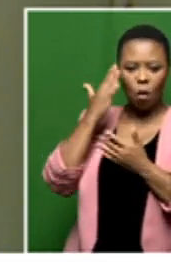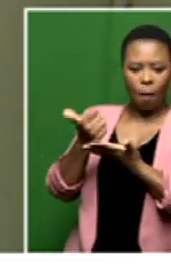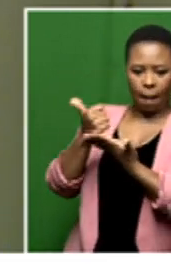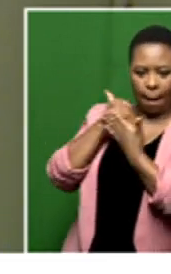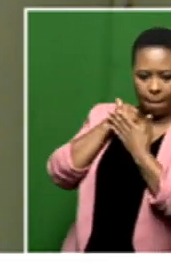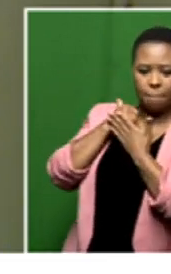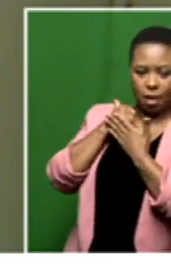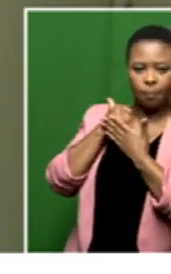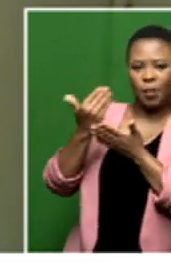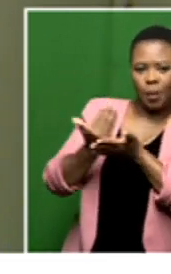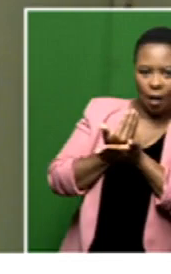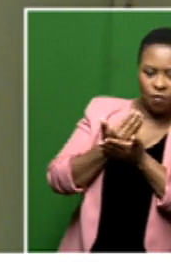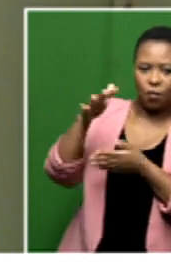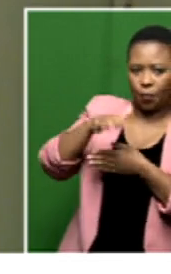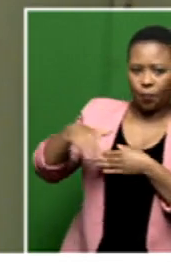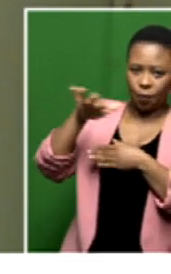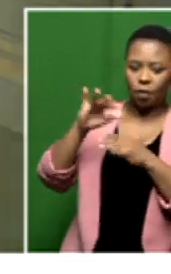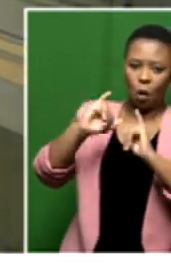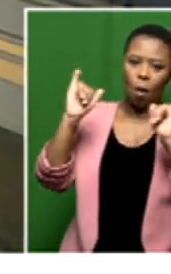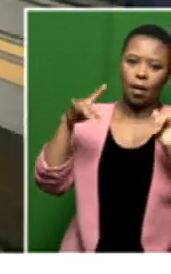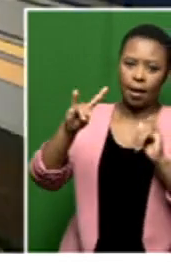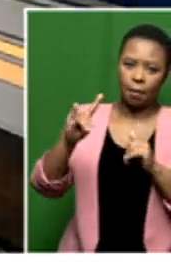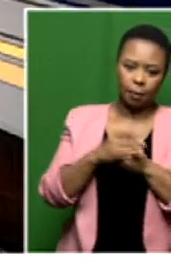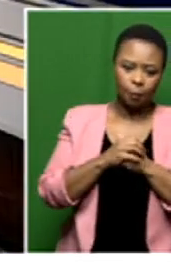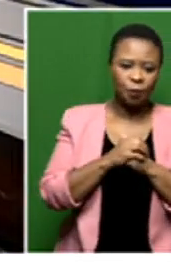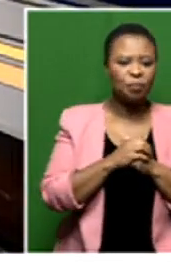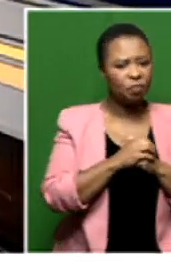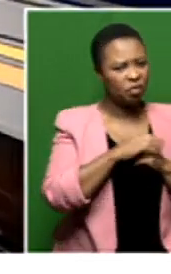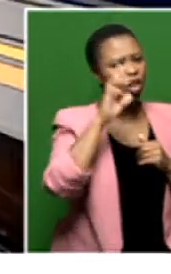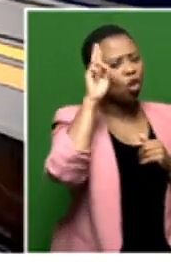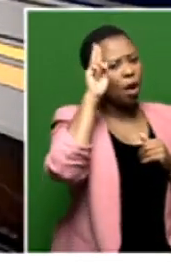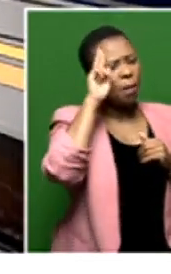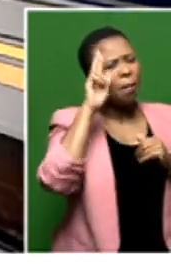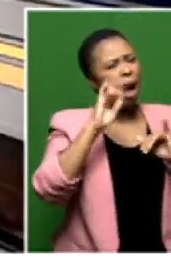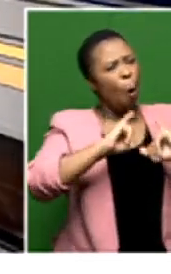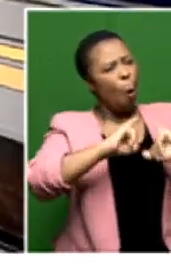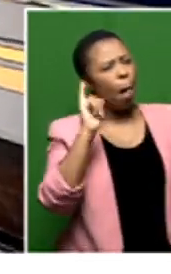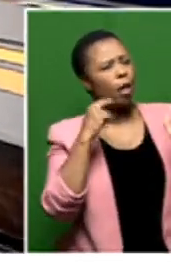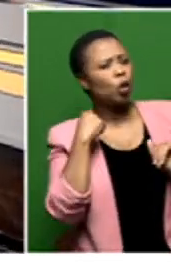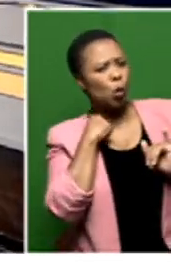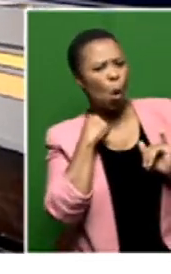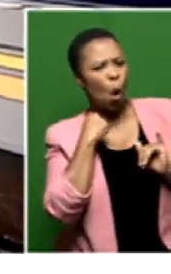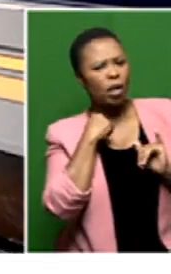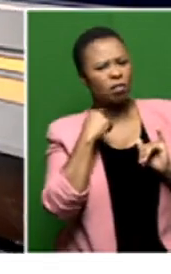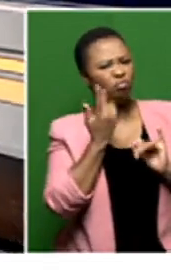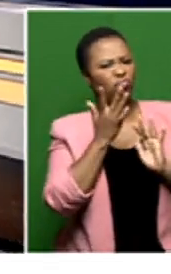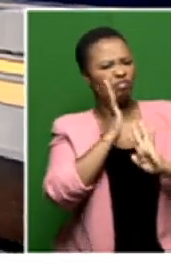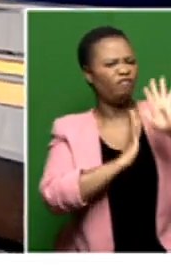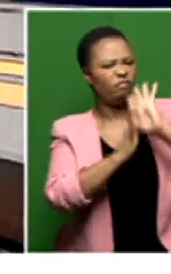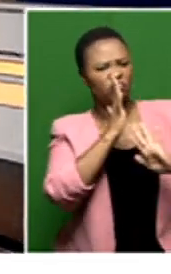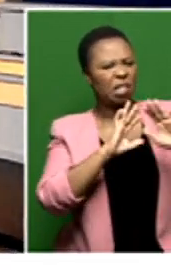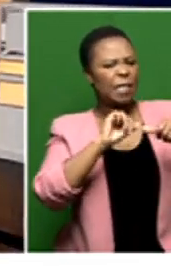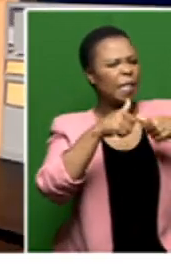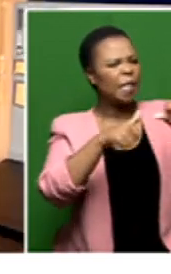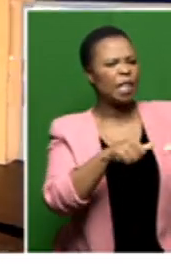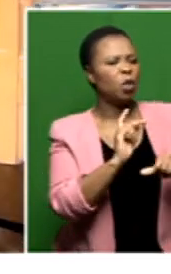raise for conservation. And now let's get right into Remembering African Wild Dogs. To take us through this series.